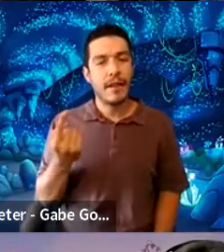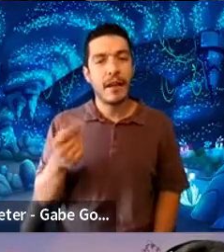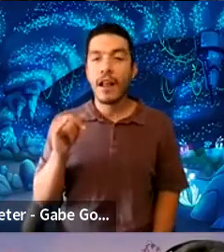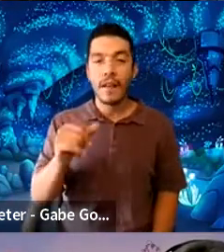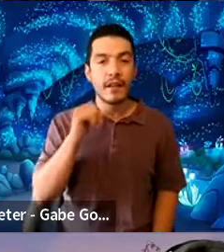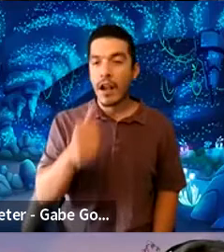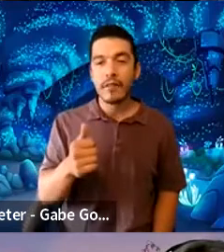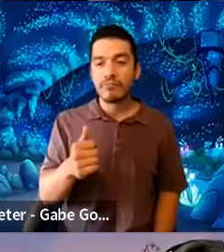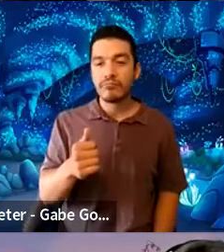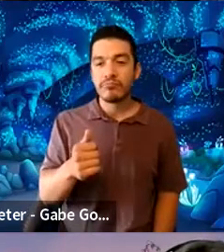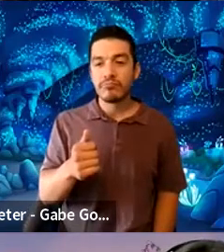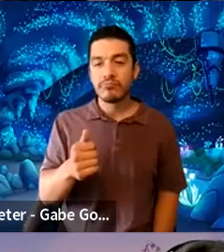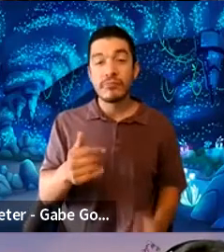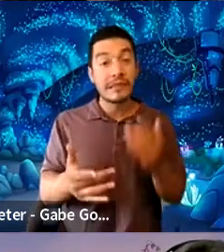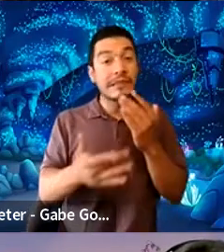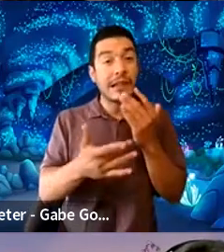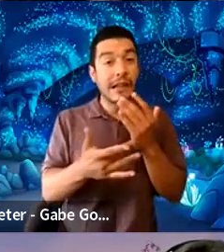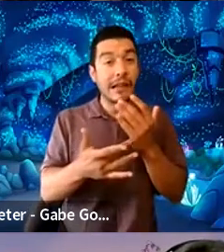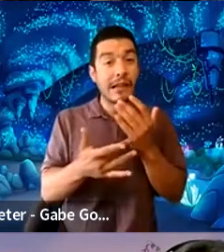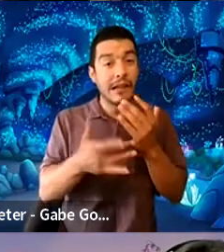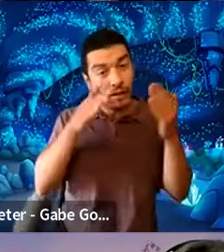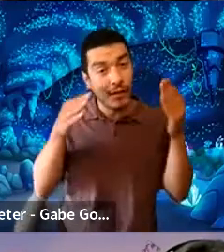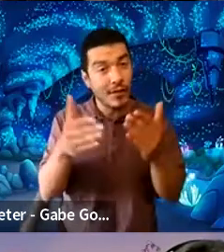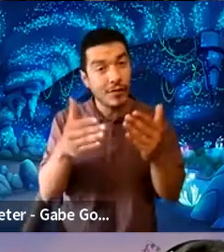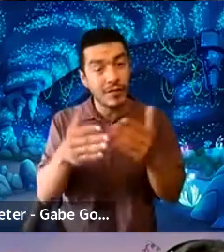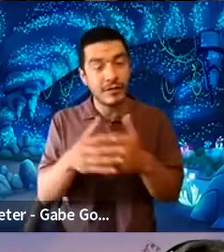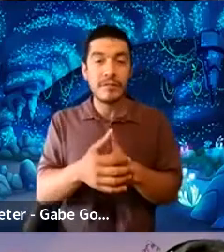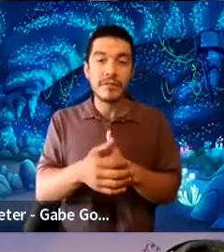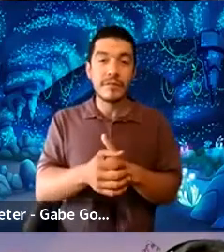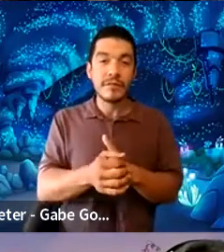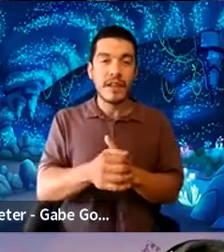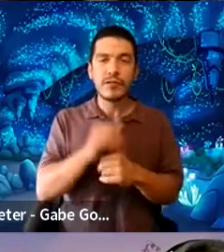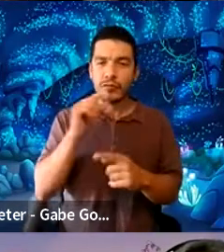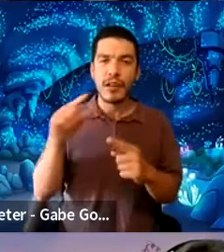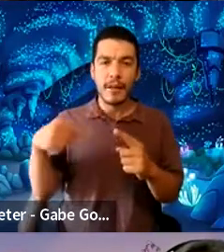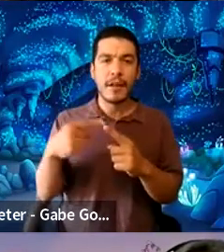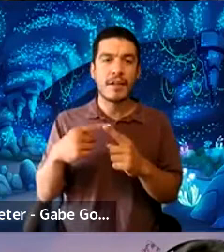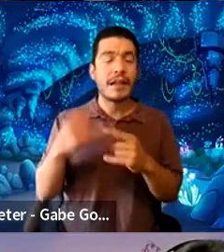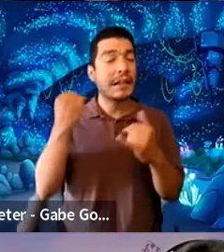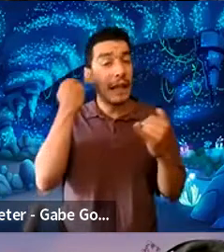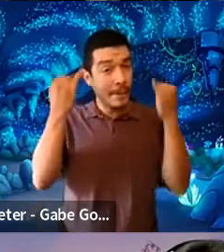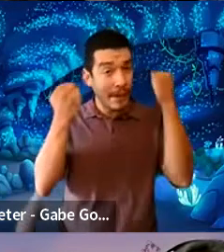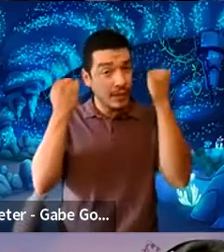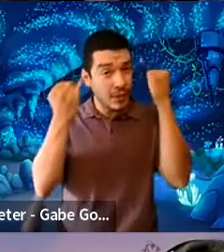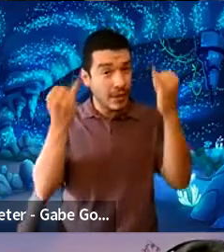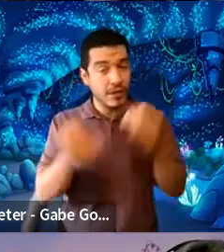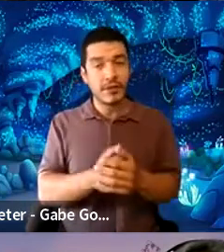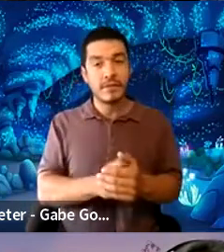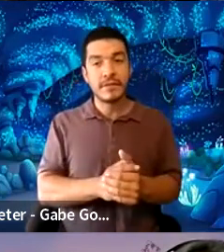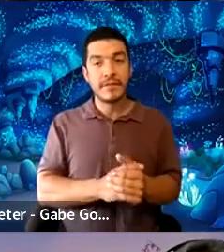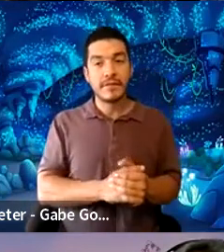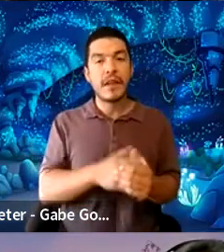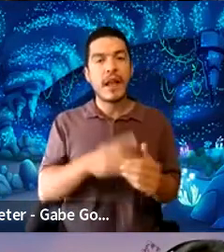not tech focused so much. And it was really about imagination